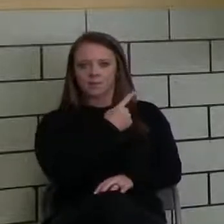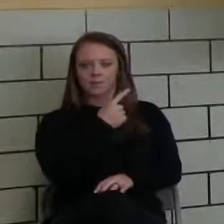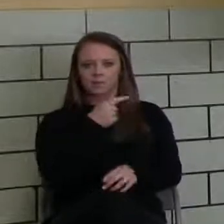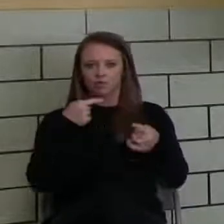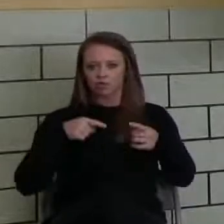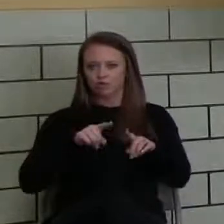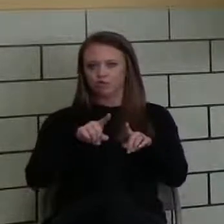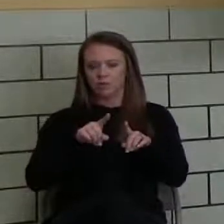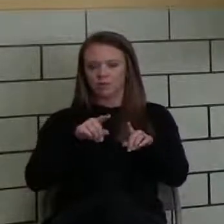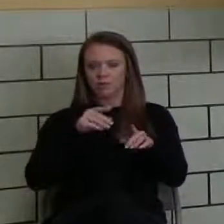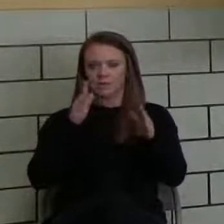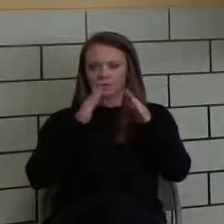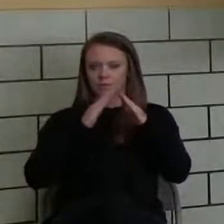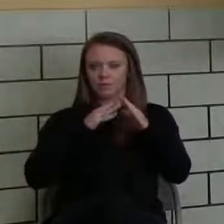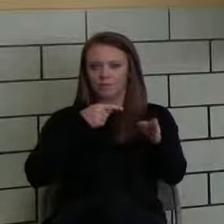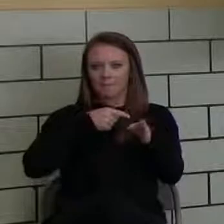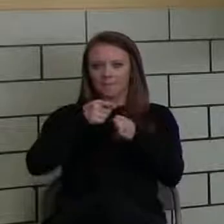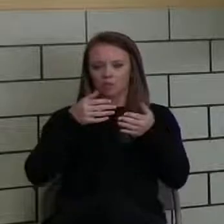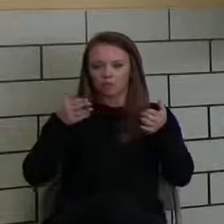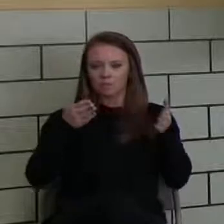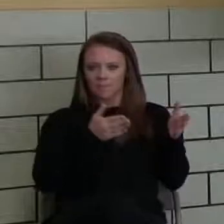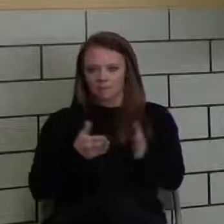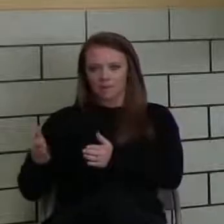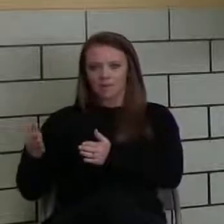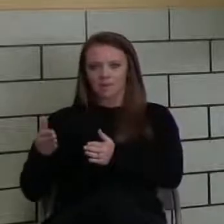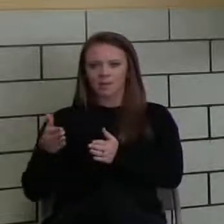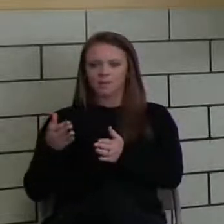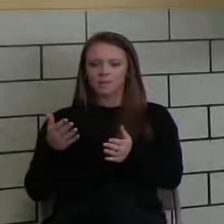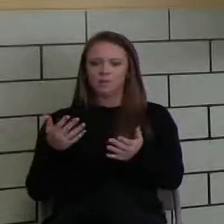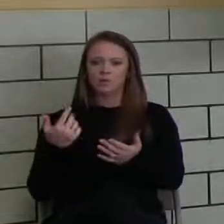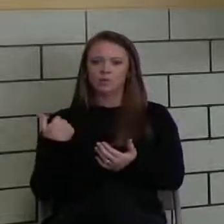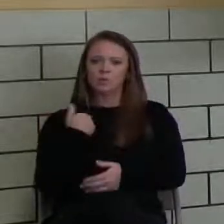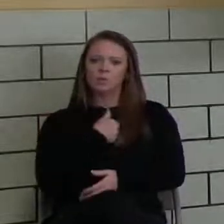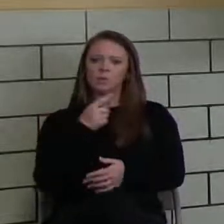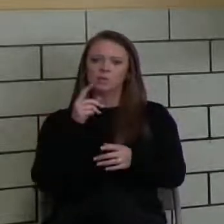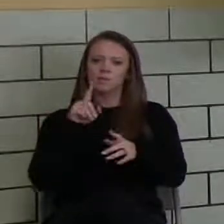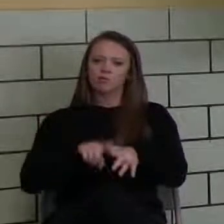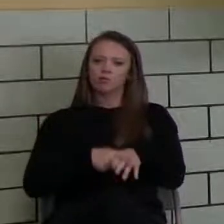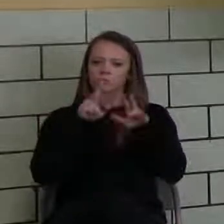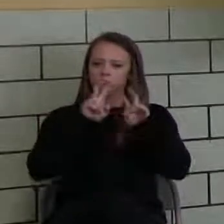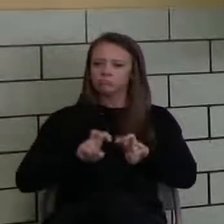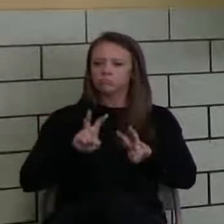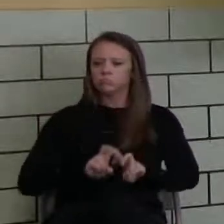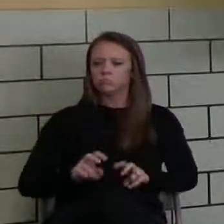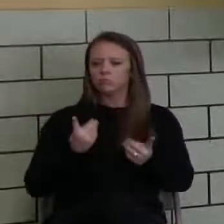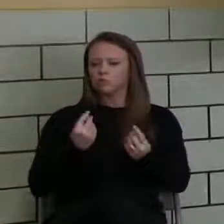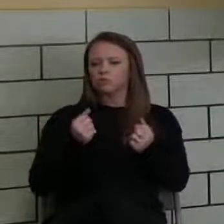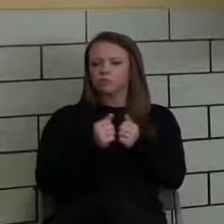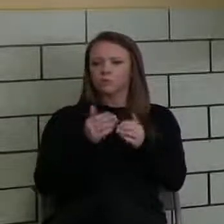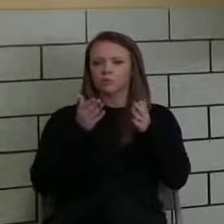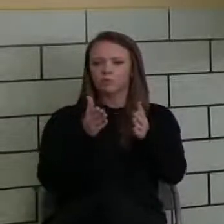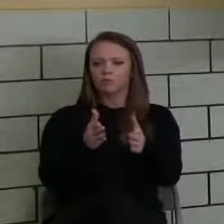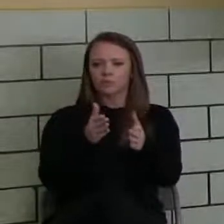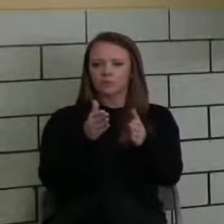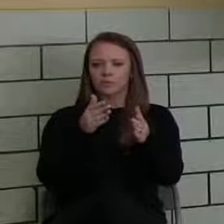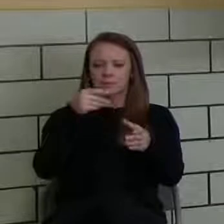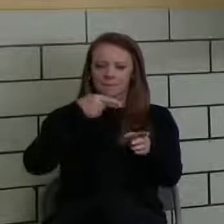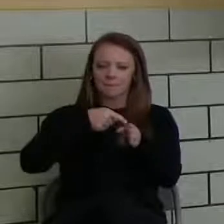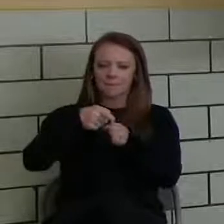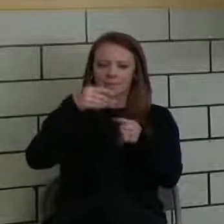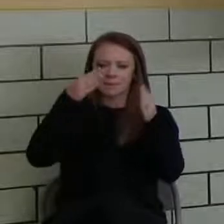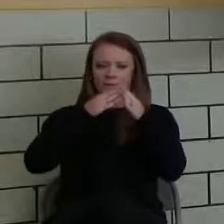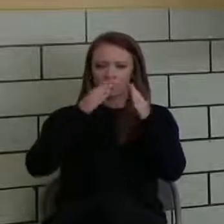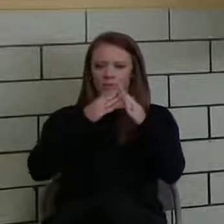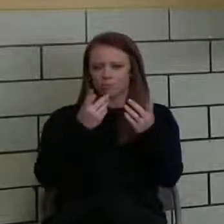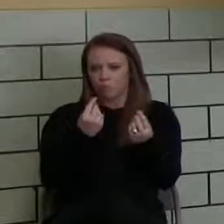at diagrammatically what could we do with the streets in the core of downtown. So we're showing kind of a